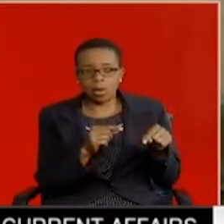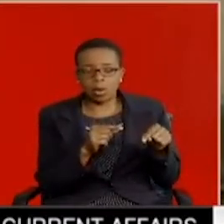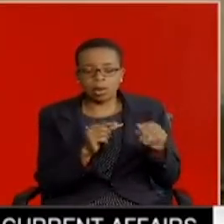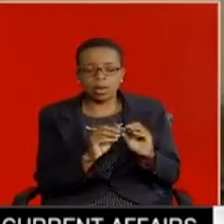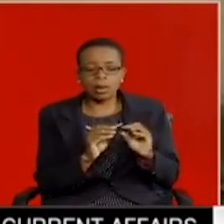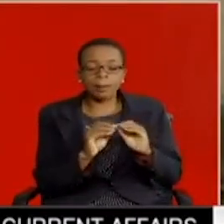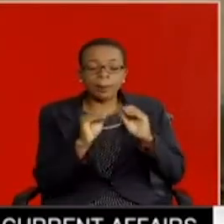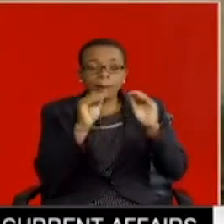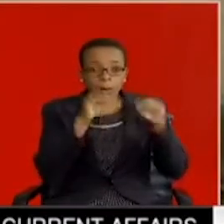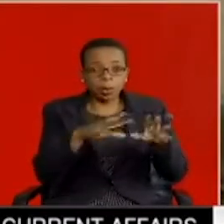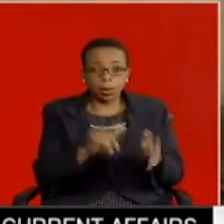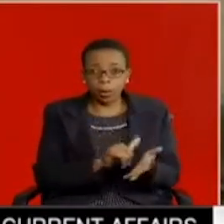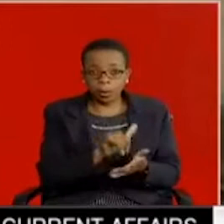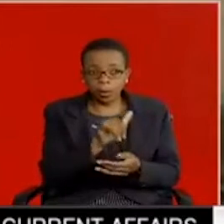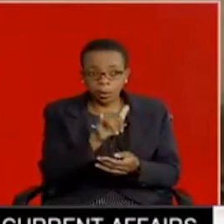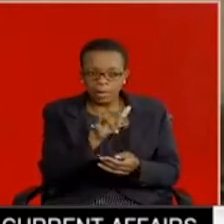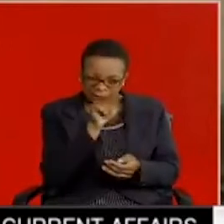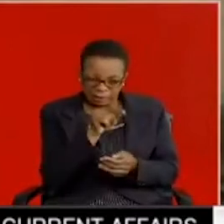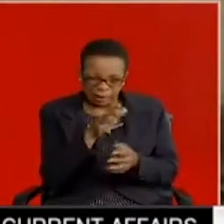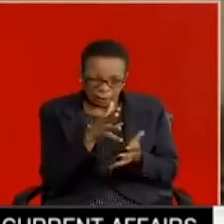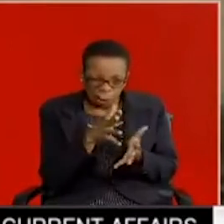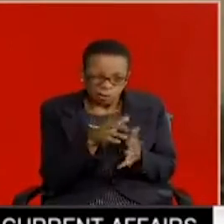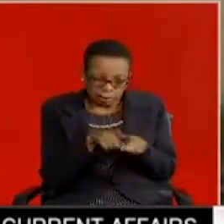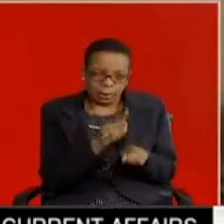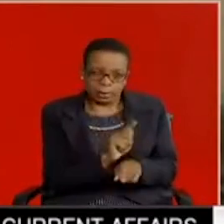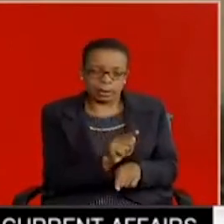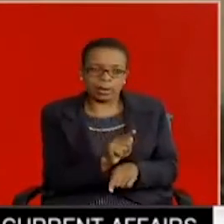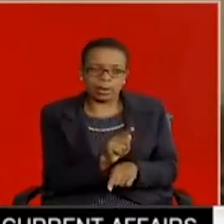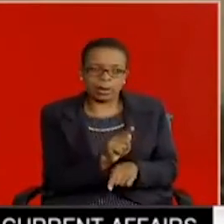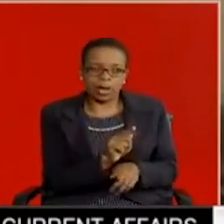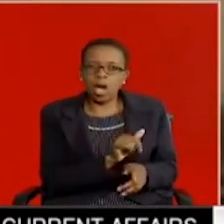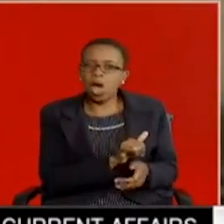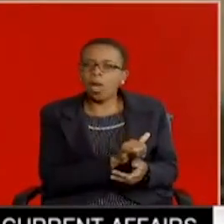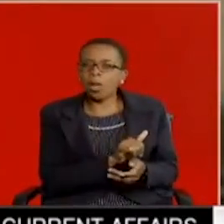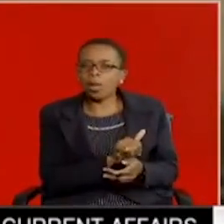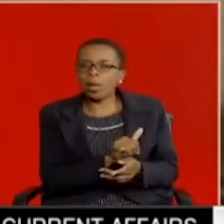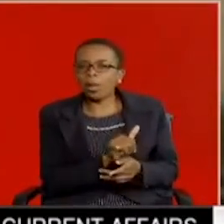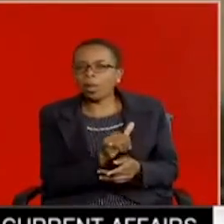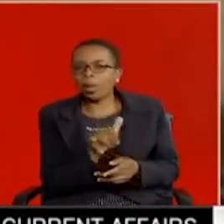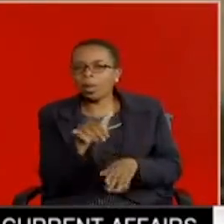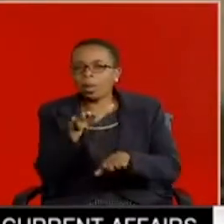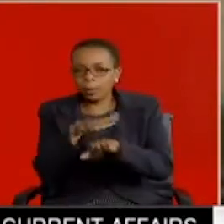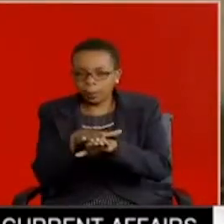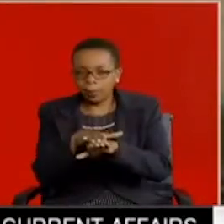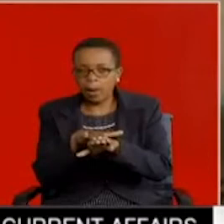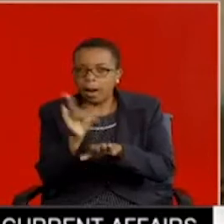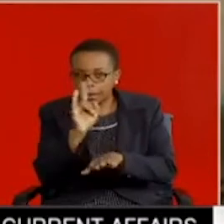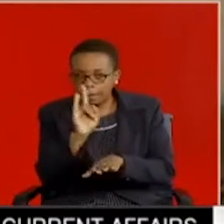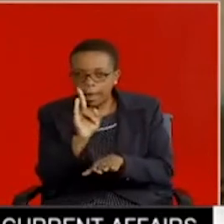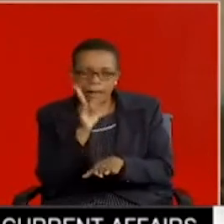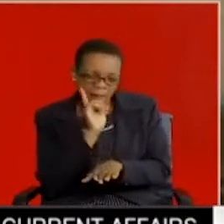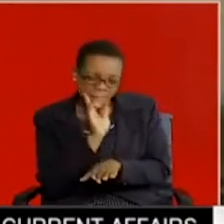loaded onto the plane at that temperature, and they had to fly all the way to Harare at that